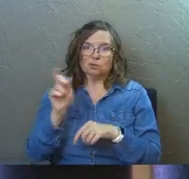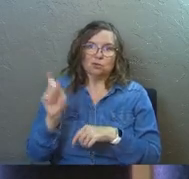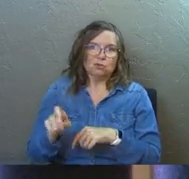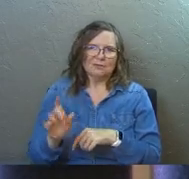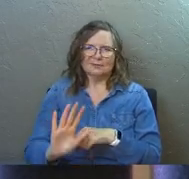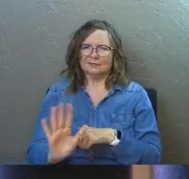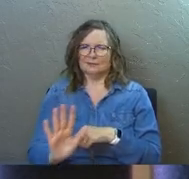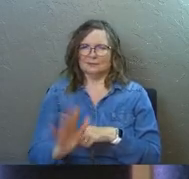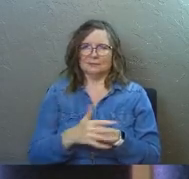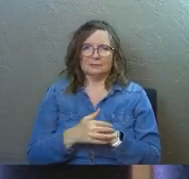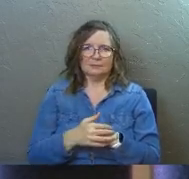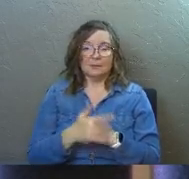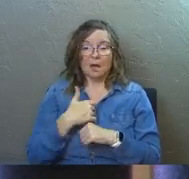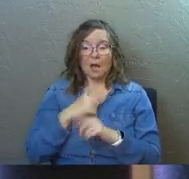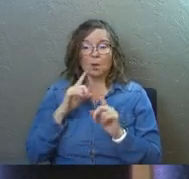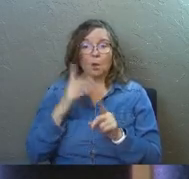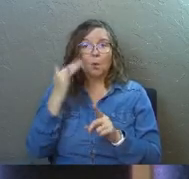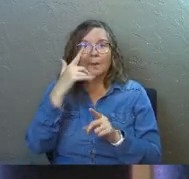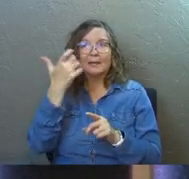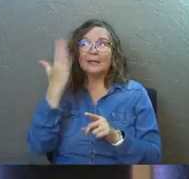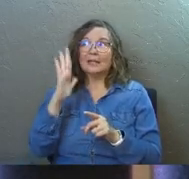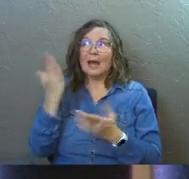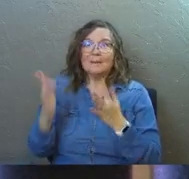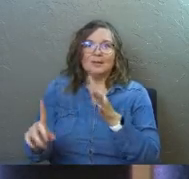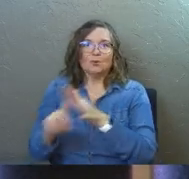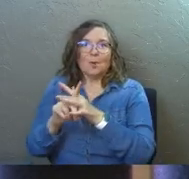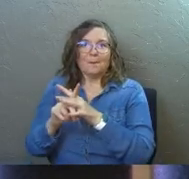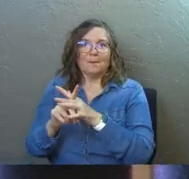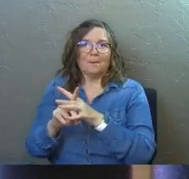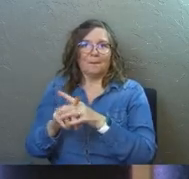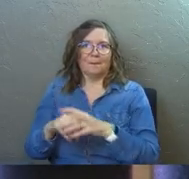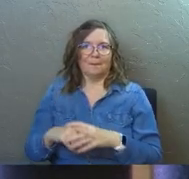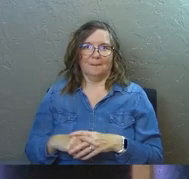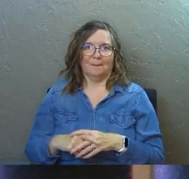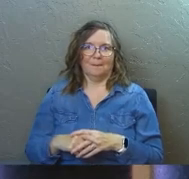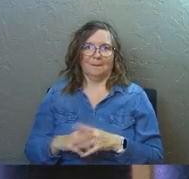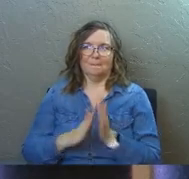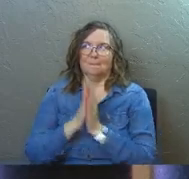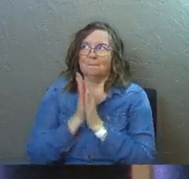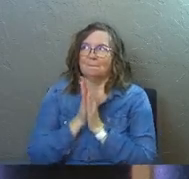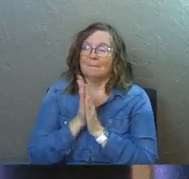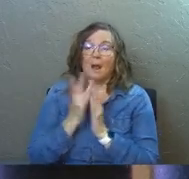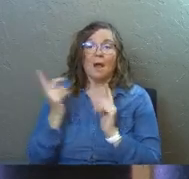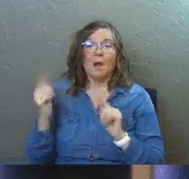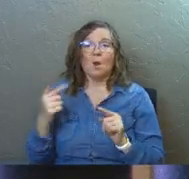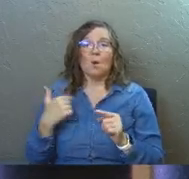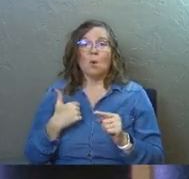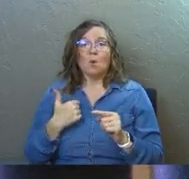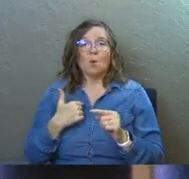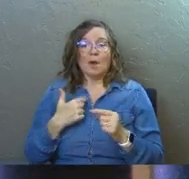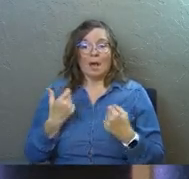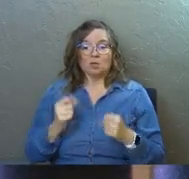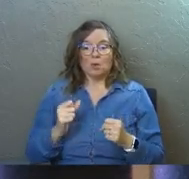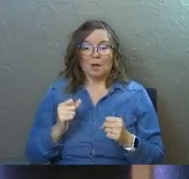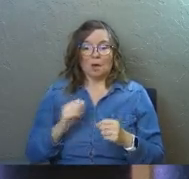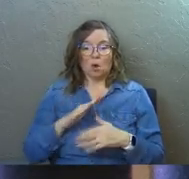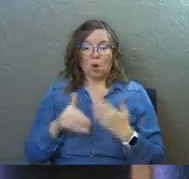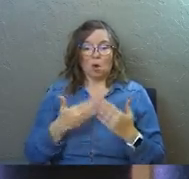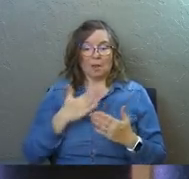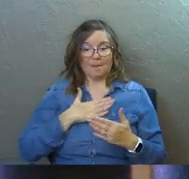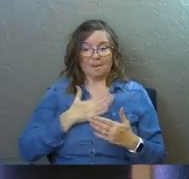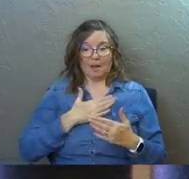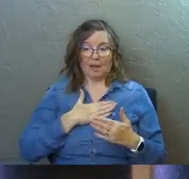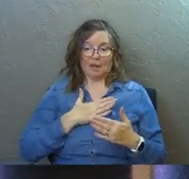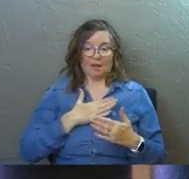ought to. I go because God might show up. Right? I go and I try to put all